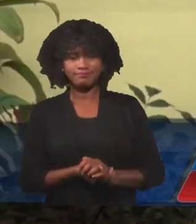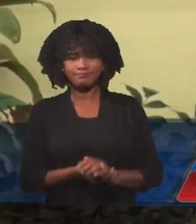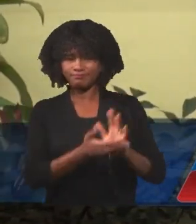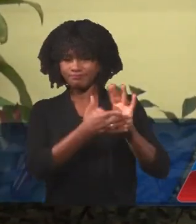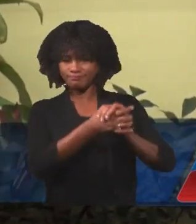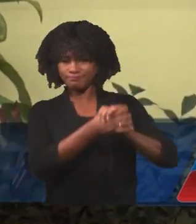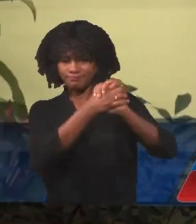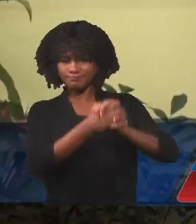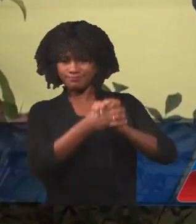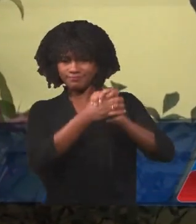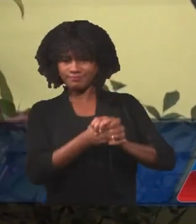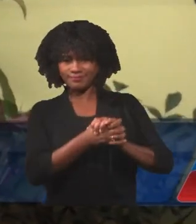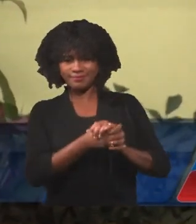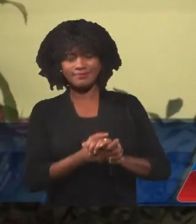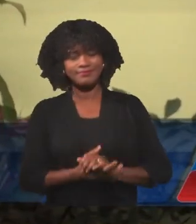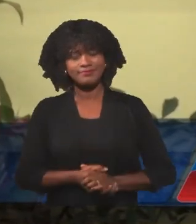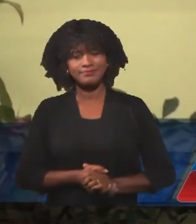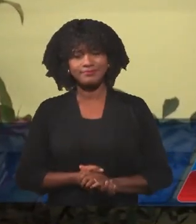Congratulations, Nicholas.